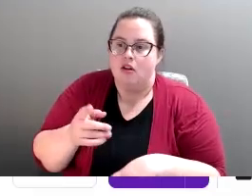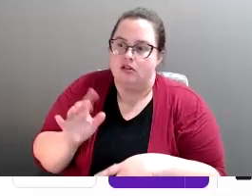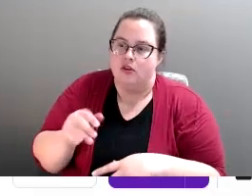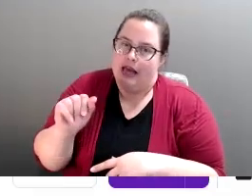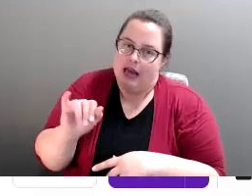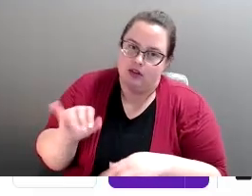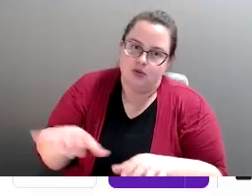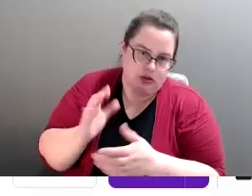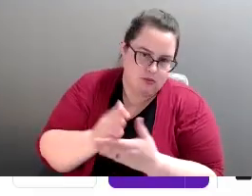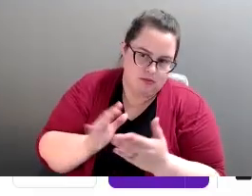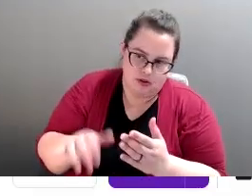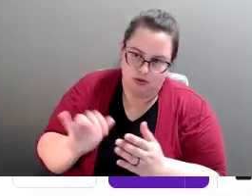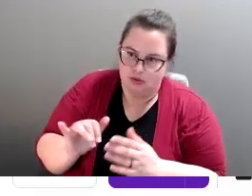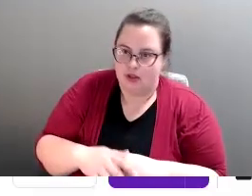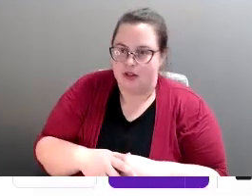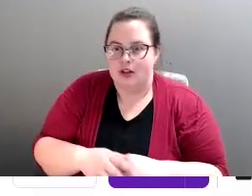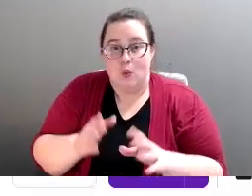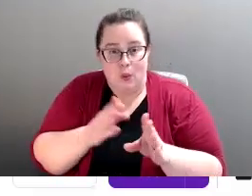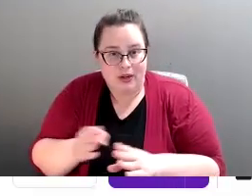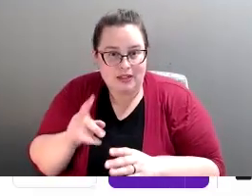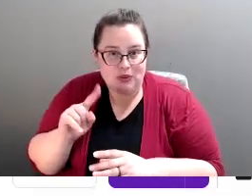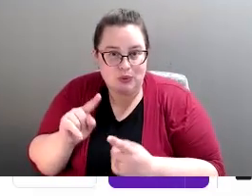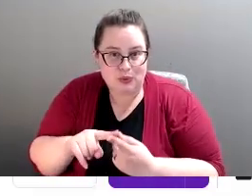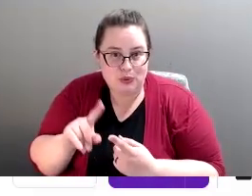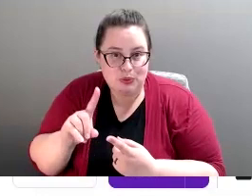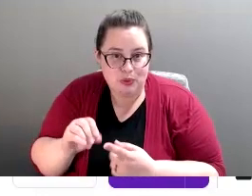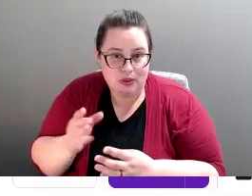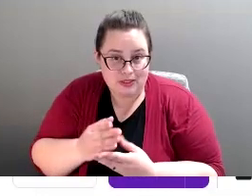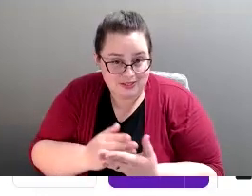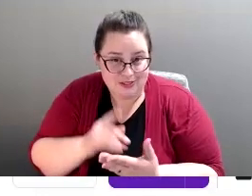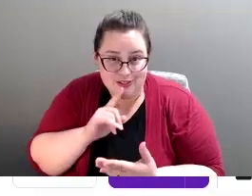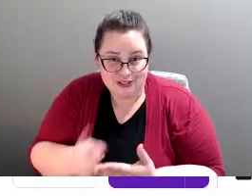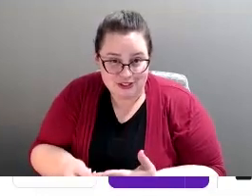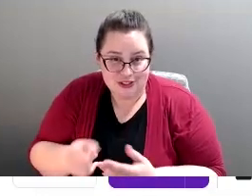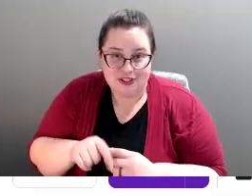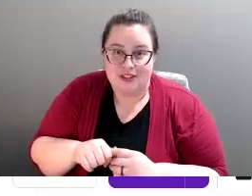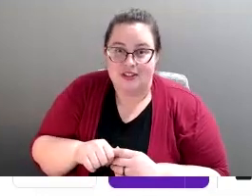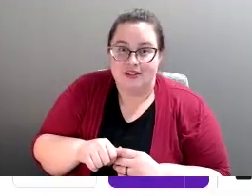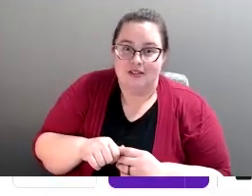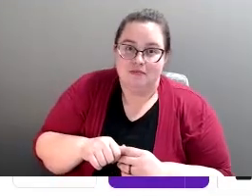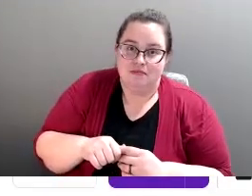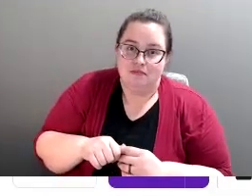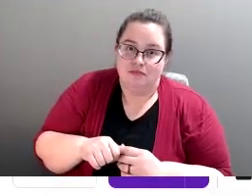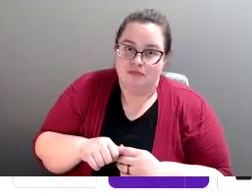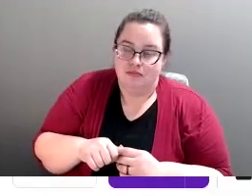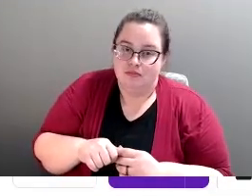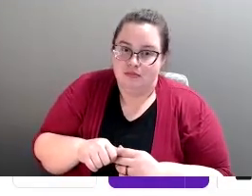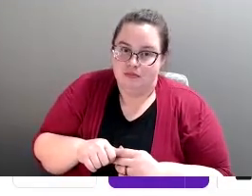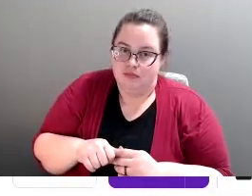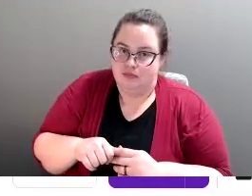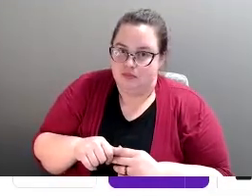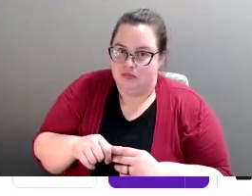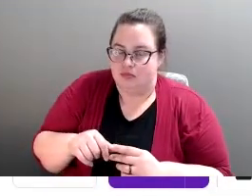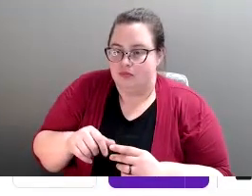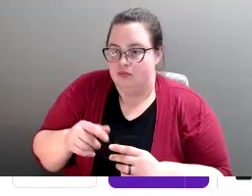well. Organizing my to-do list, for sure, it can do that. Even help you create it based on what you need. Let's see,